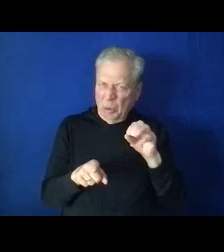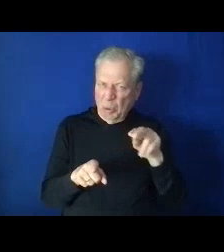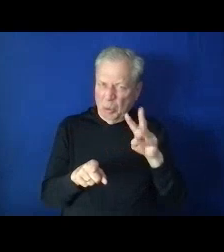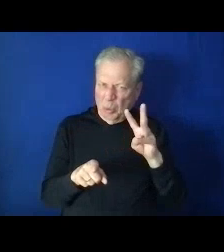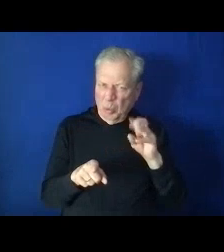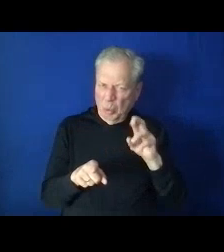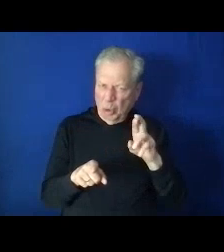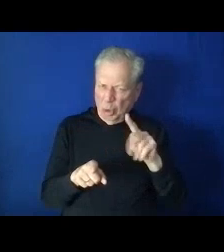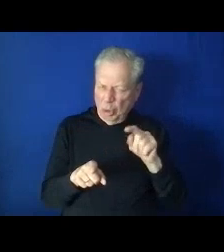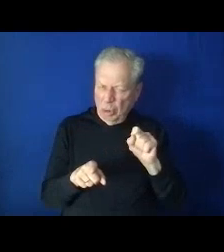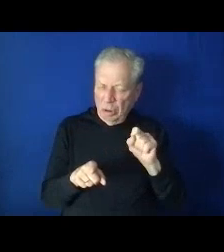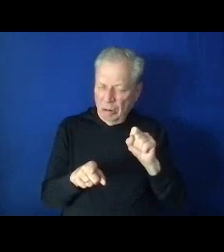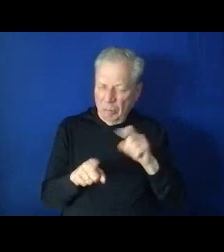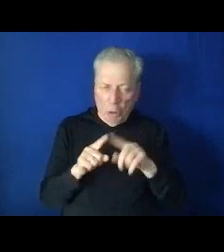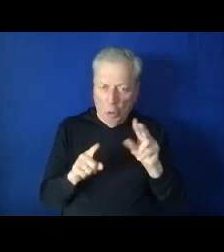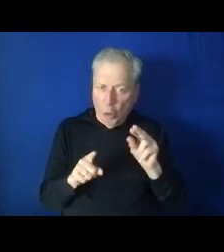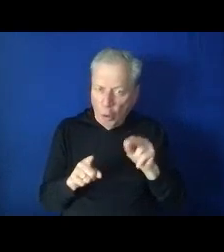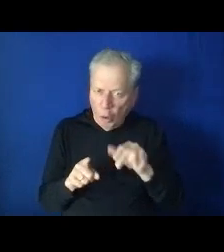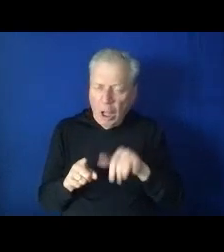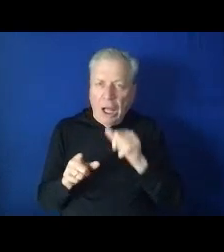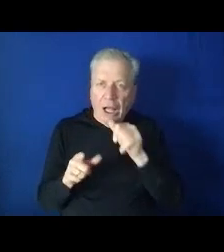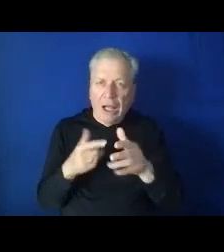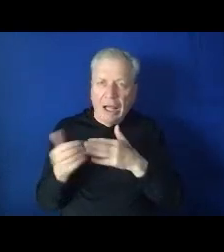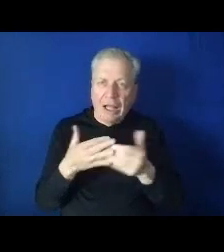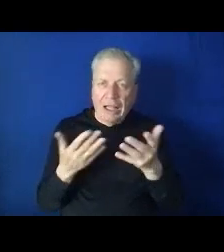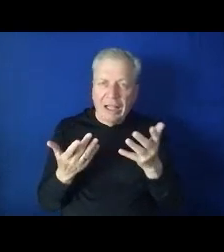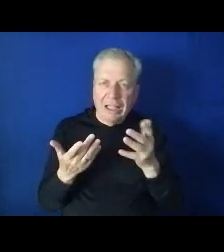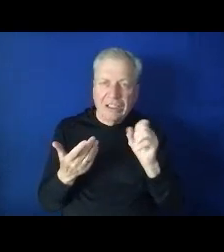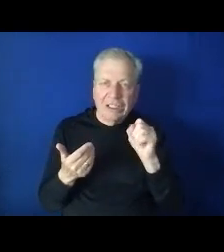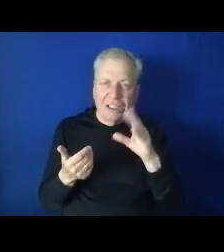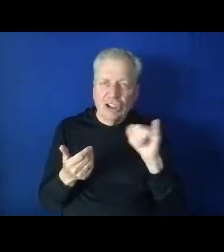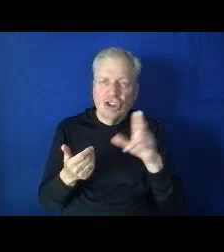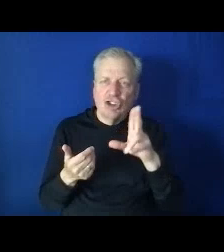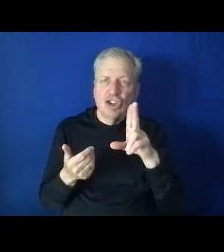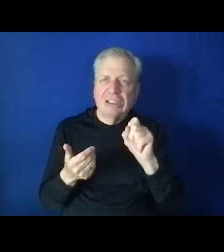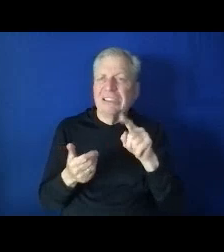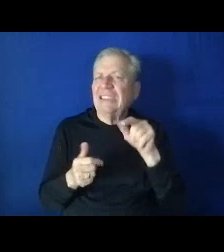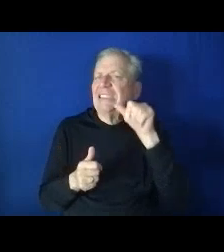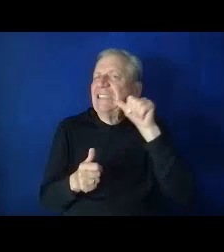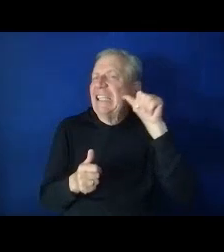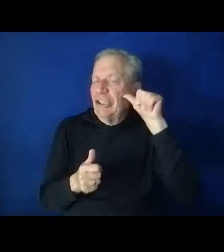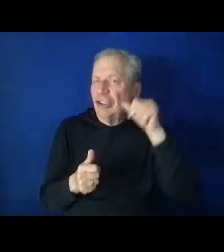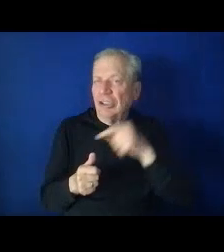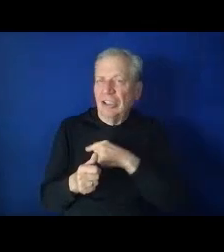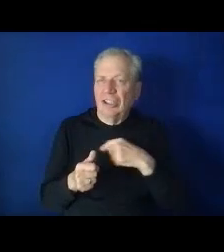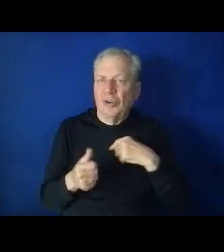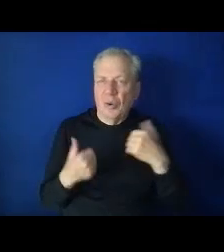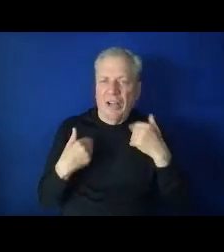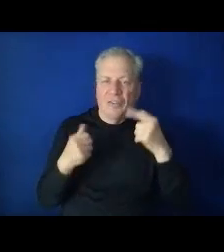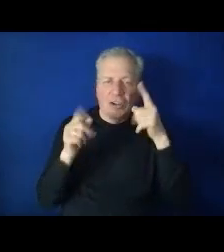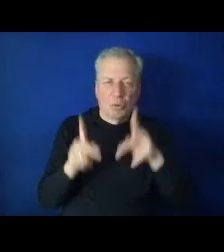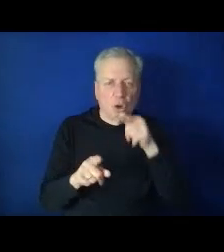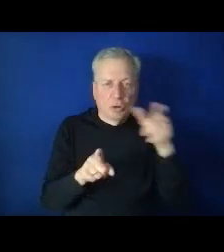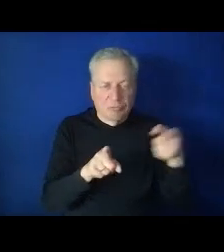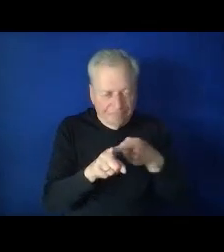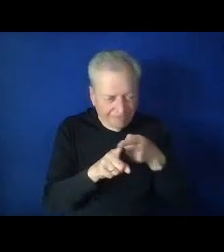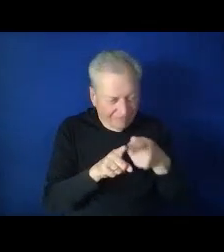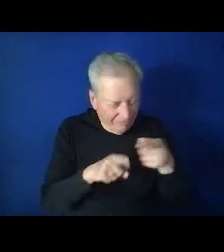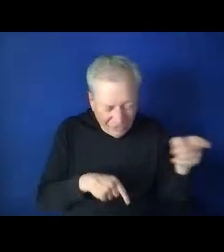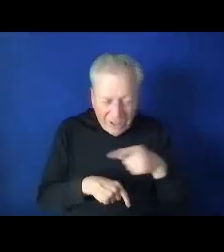this is not the right presentation. Anyway, so just yesterday we had an expert in the herbarium and we found